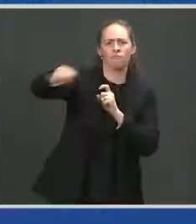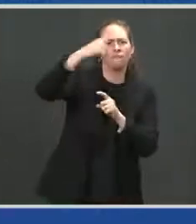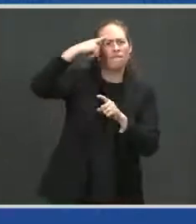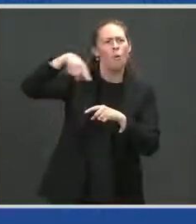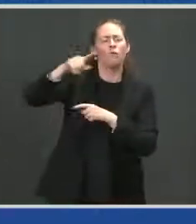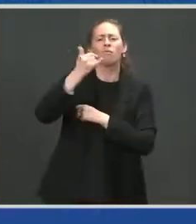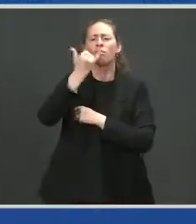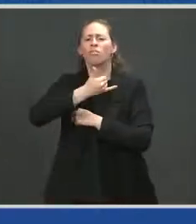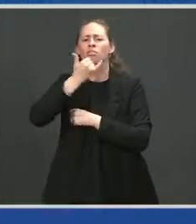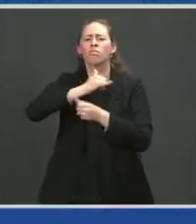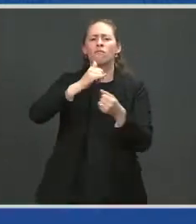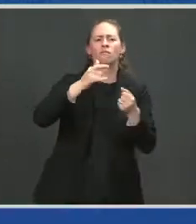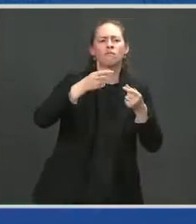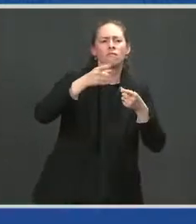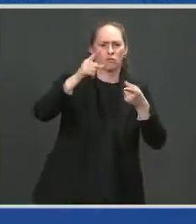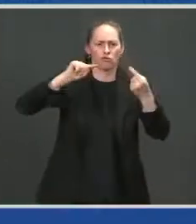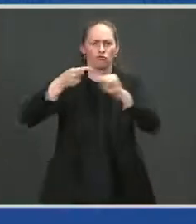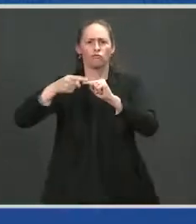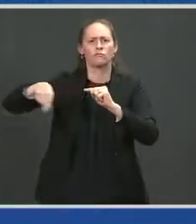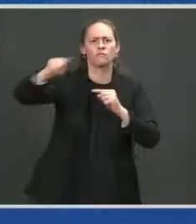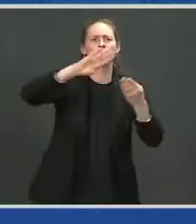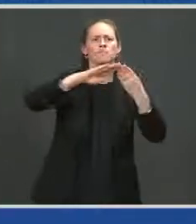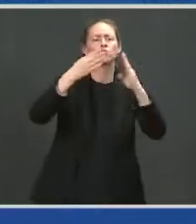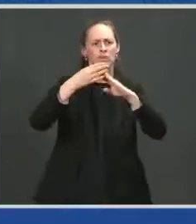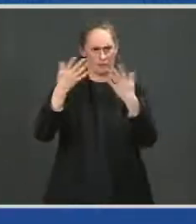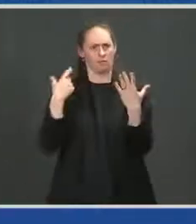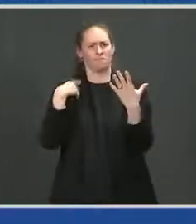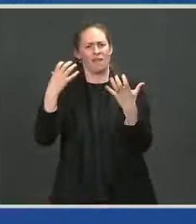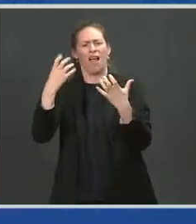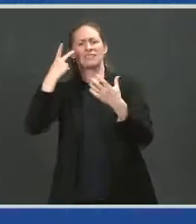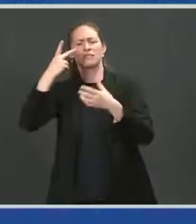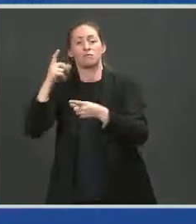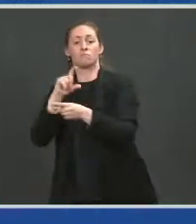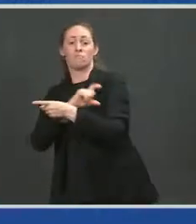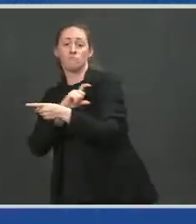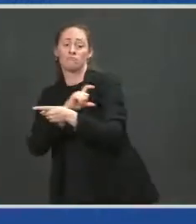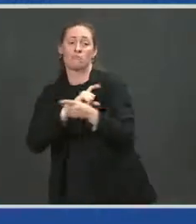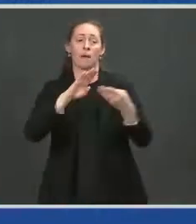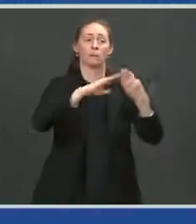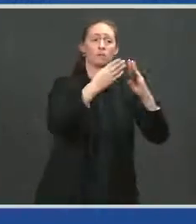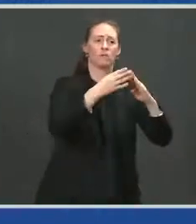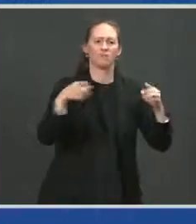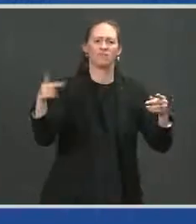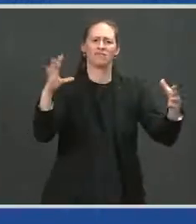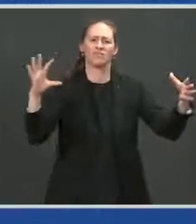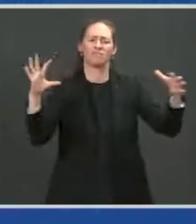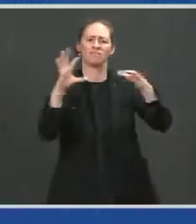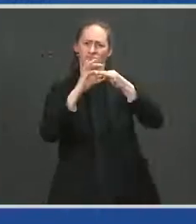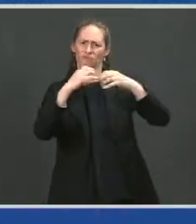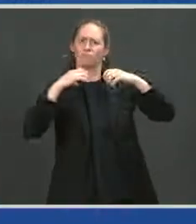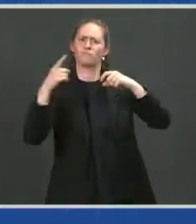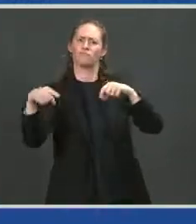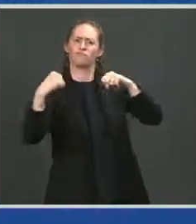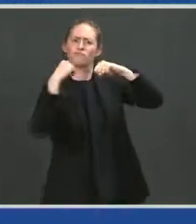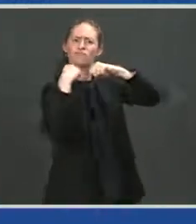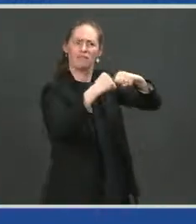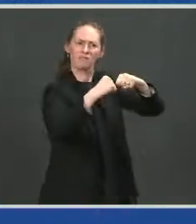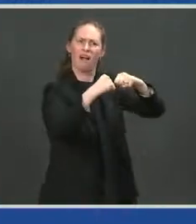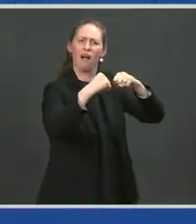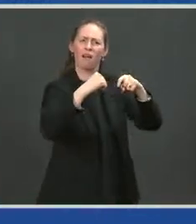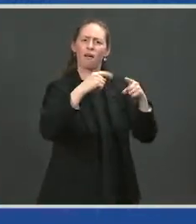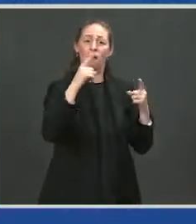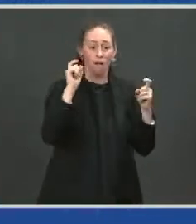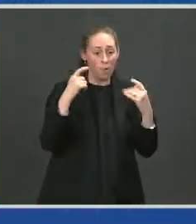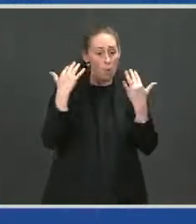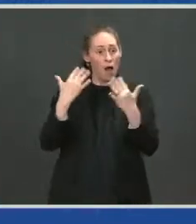restore trust between law enforcement and the people they're entrusted to serve and protect. but it shouldn't take a whole year to get this